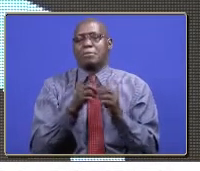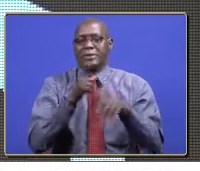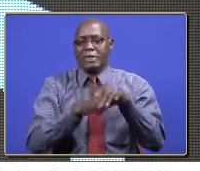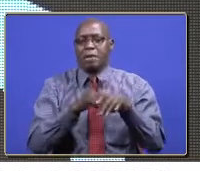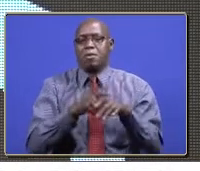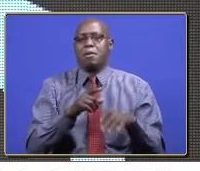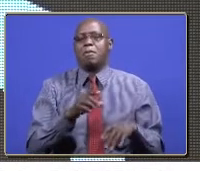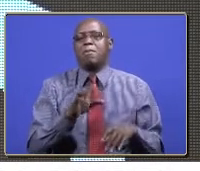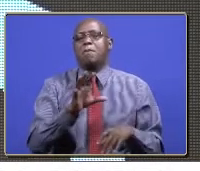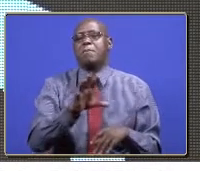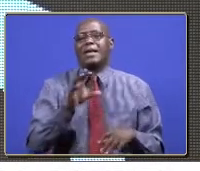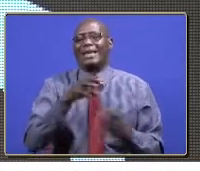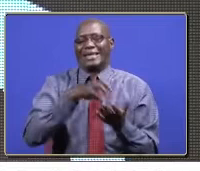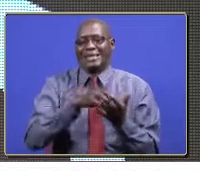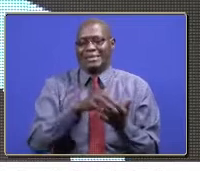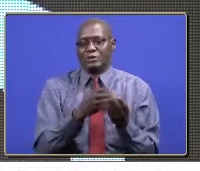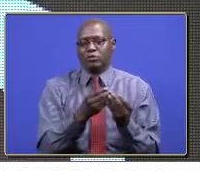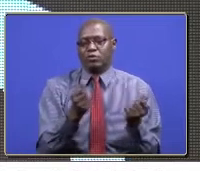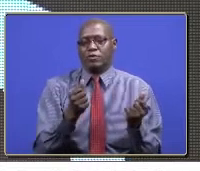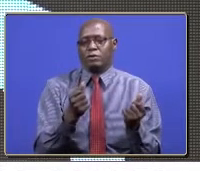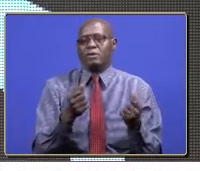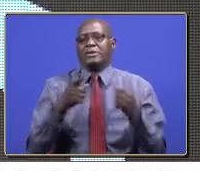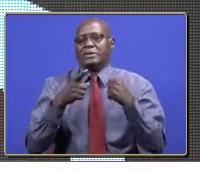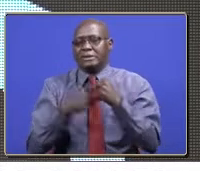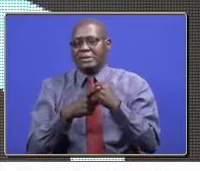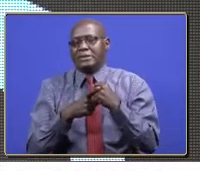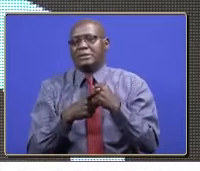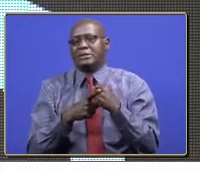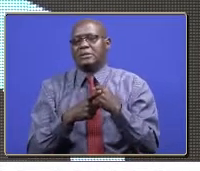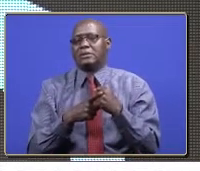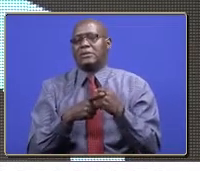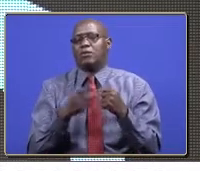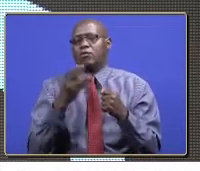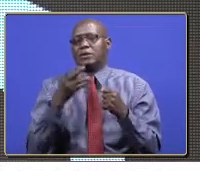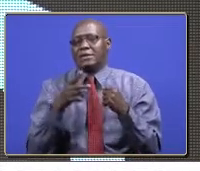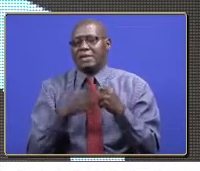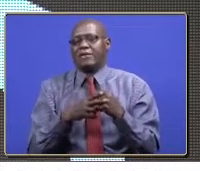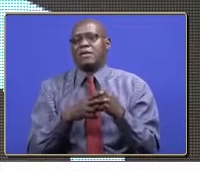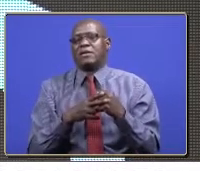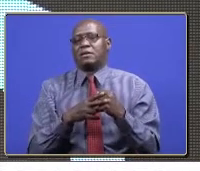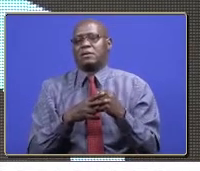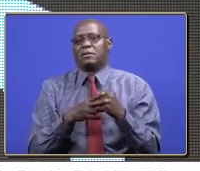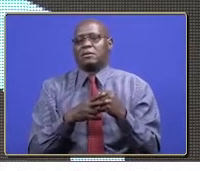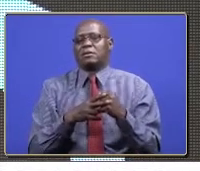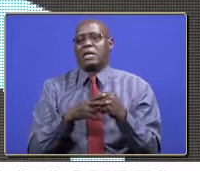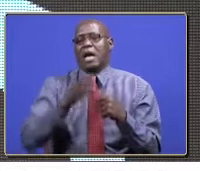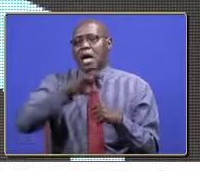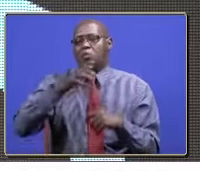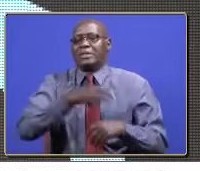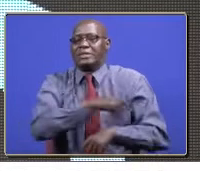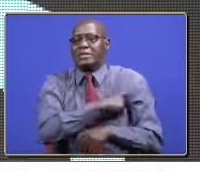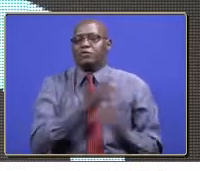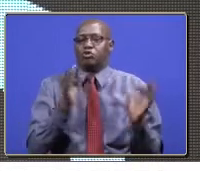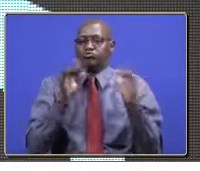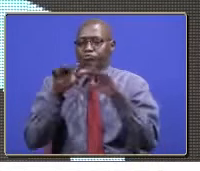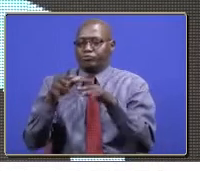While addressing 114 chiefs drawn from the 47 counties today at the Nyeri Caritas Social Hall, Interior CS